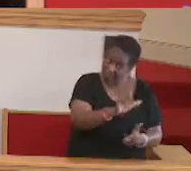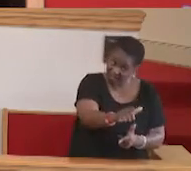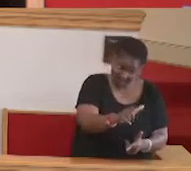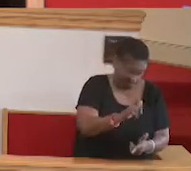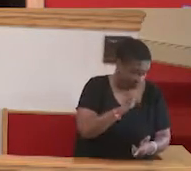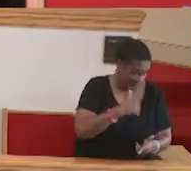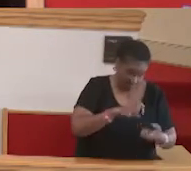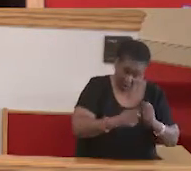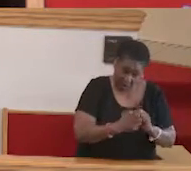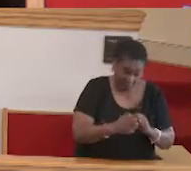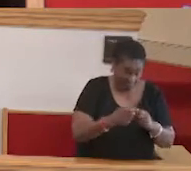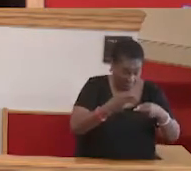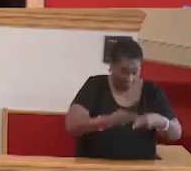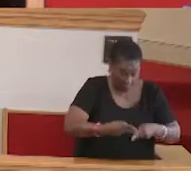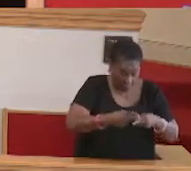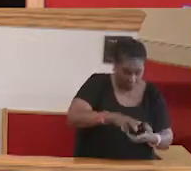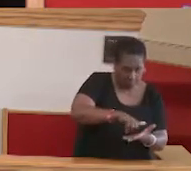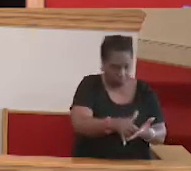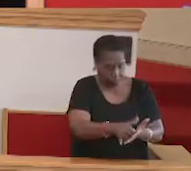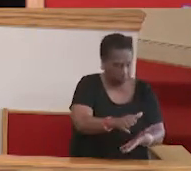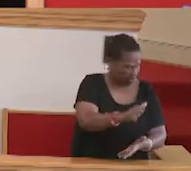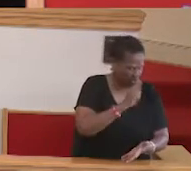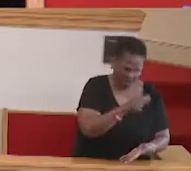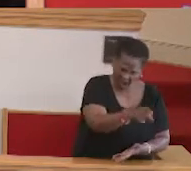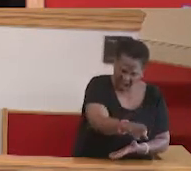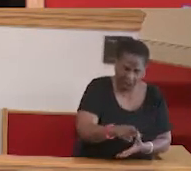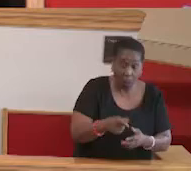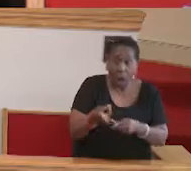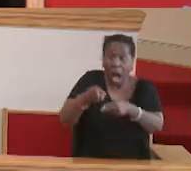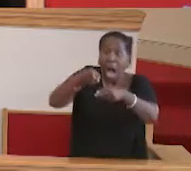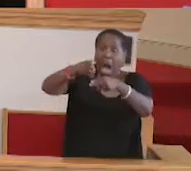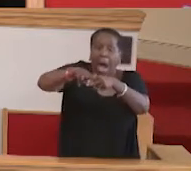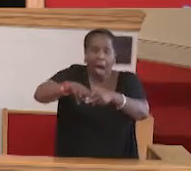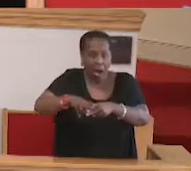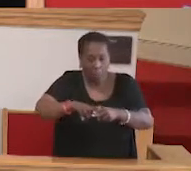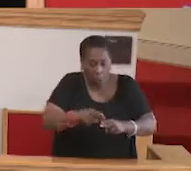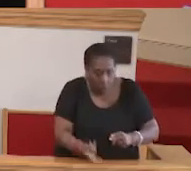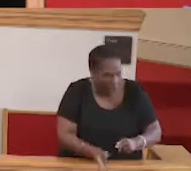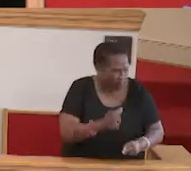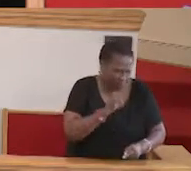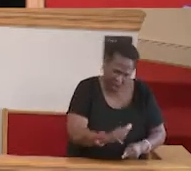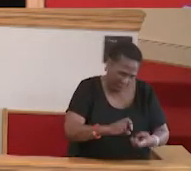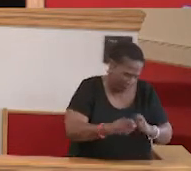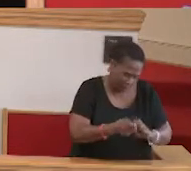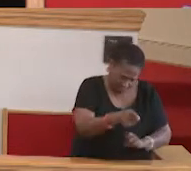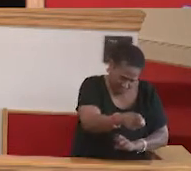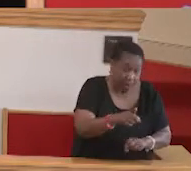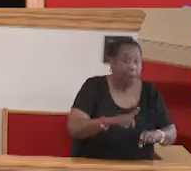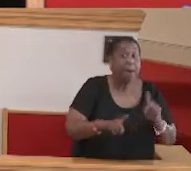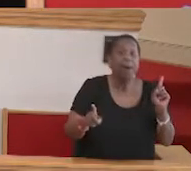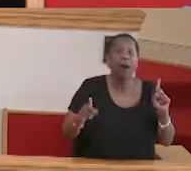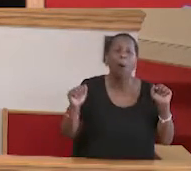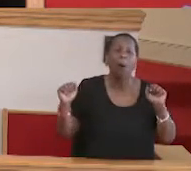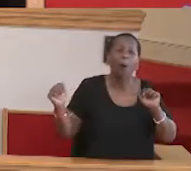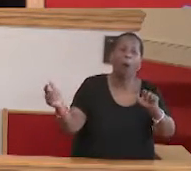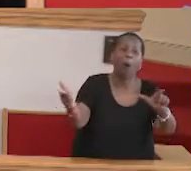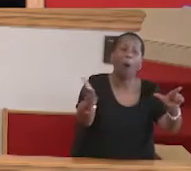loss problem or a weight gain problem, but all of us who have met